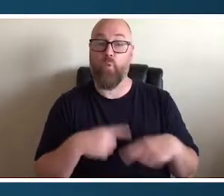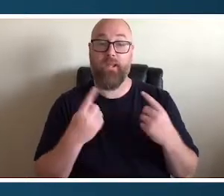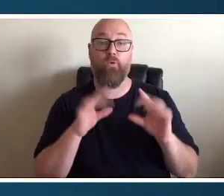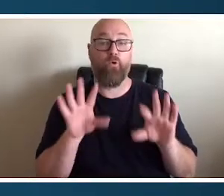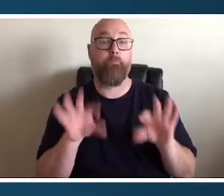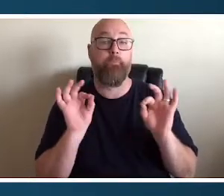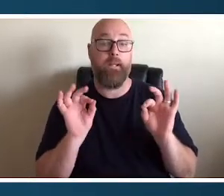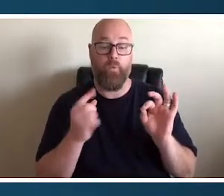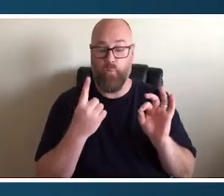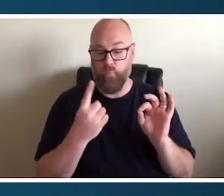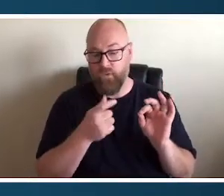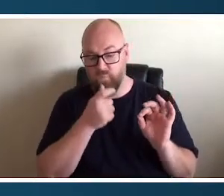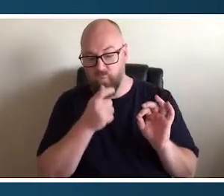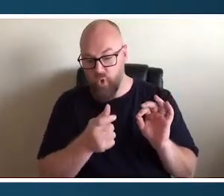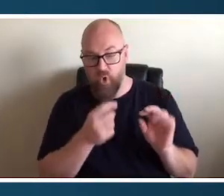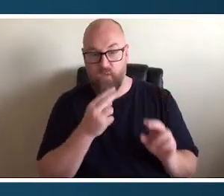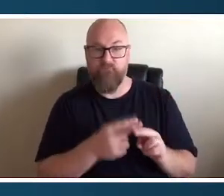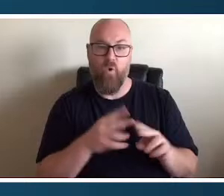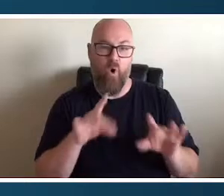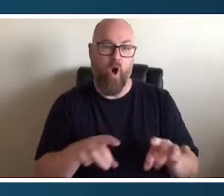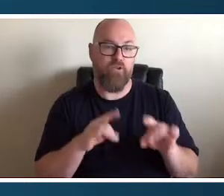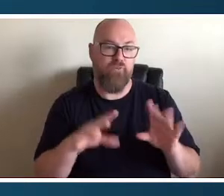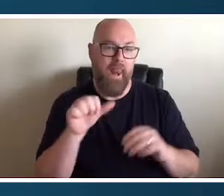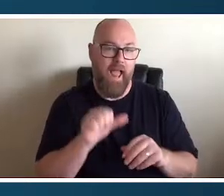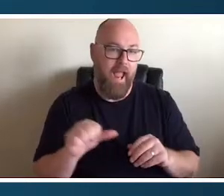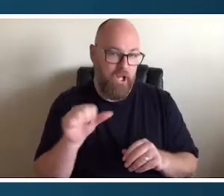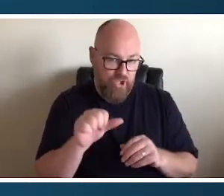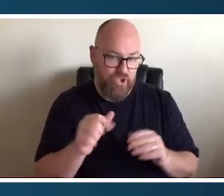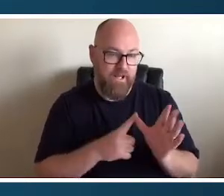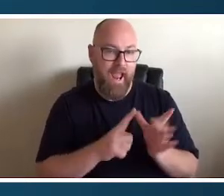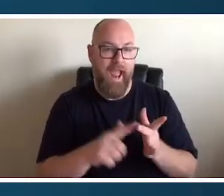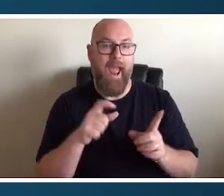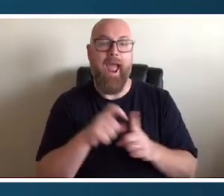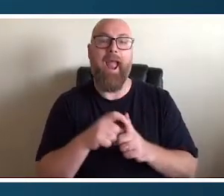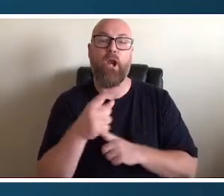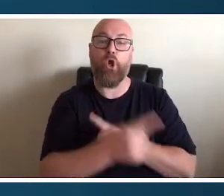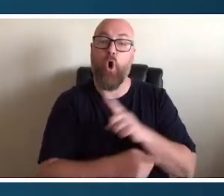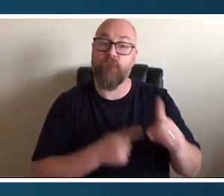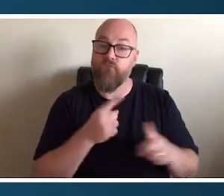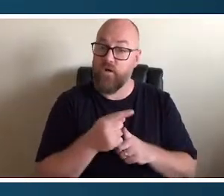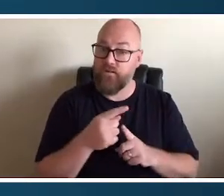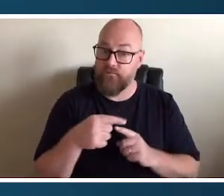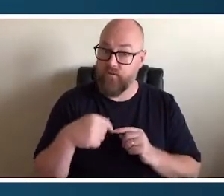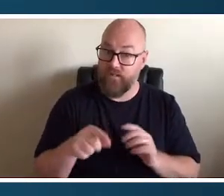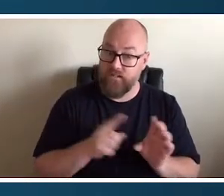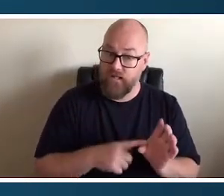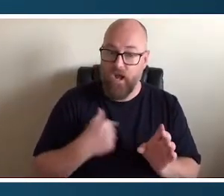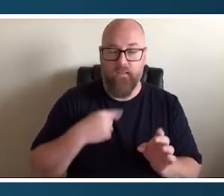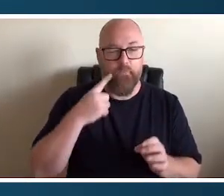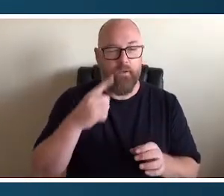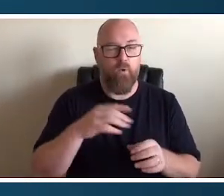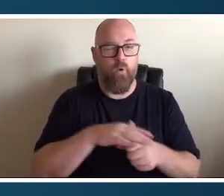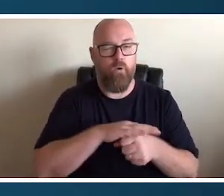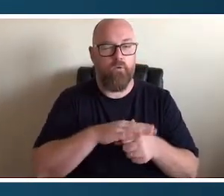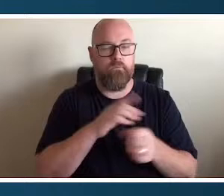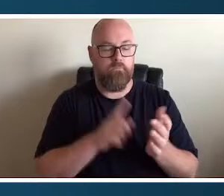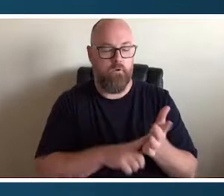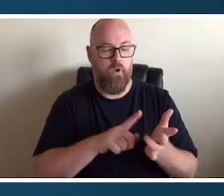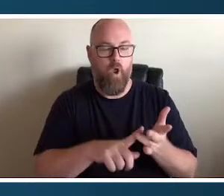word for the Australasian AID Conference 2023, I think it would be localization.